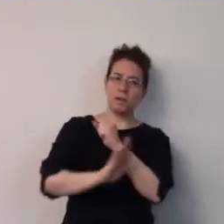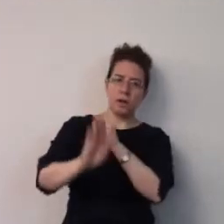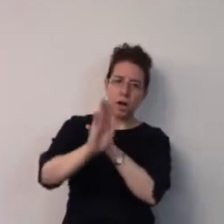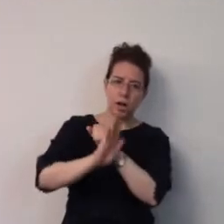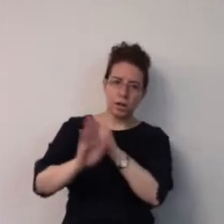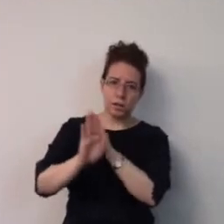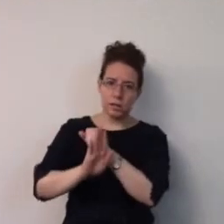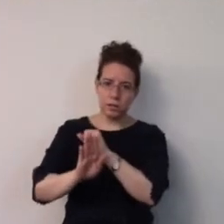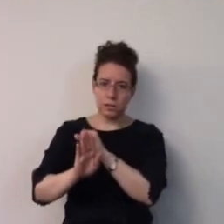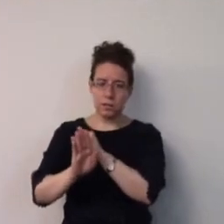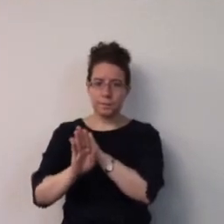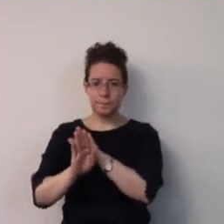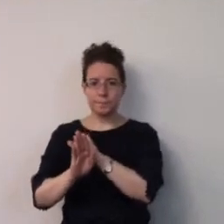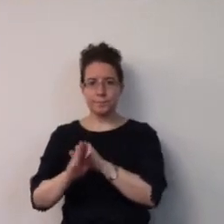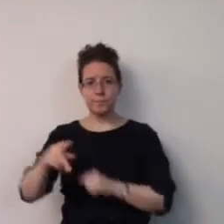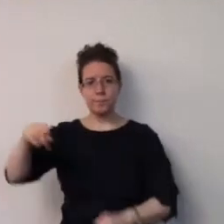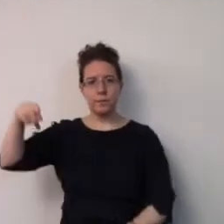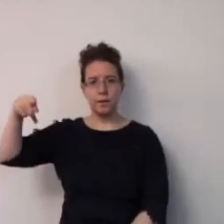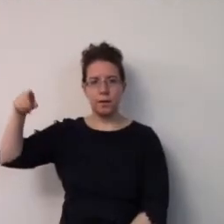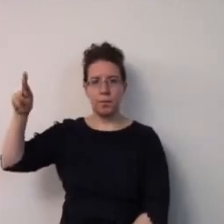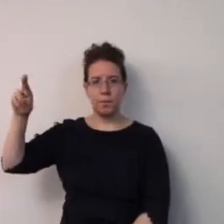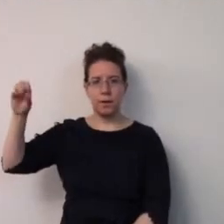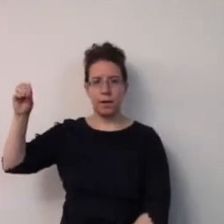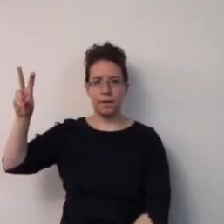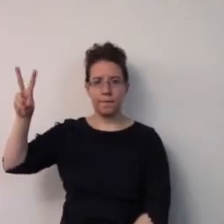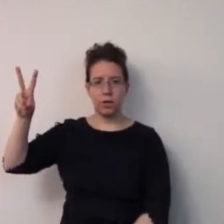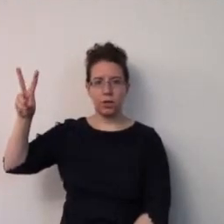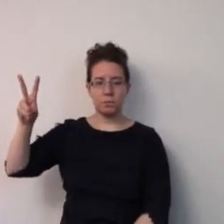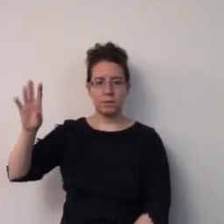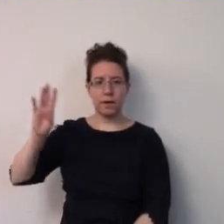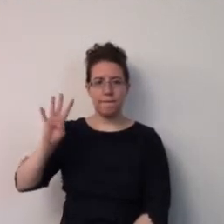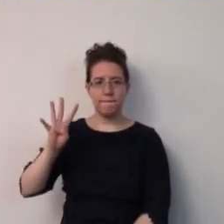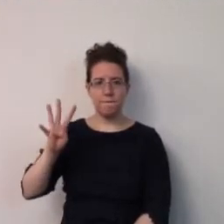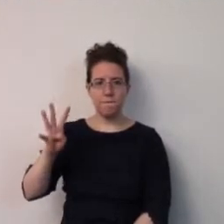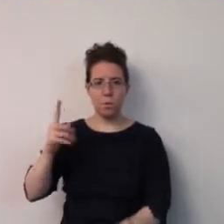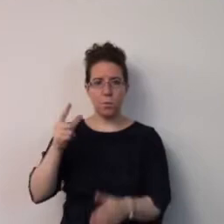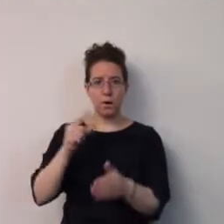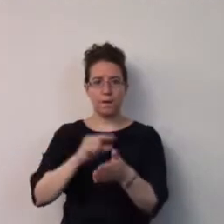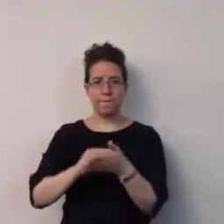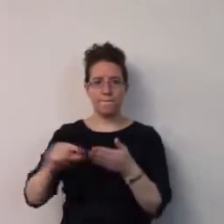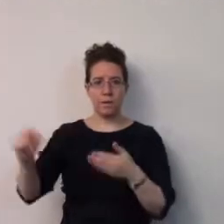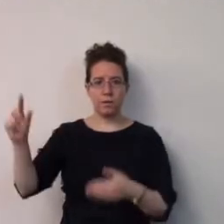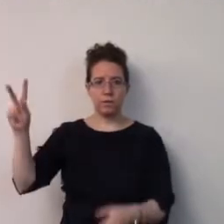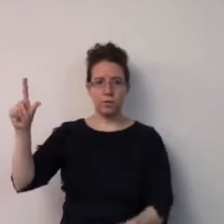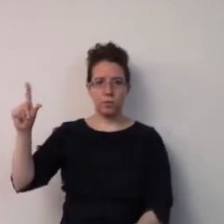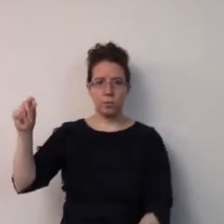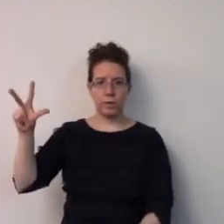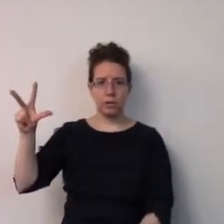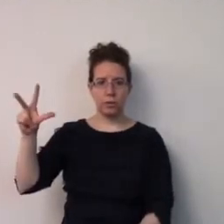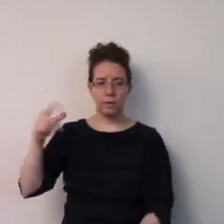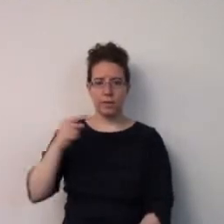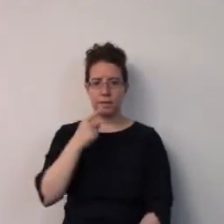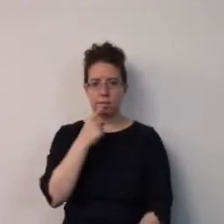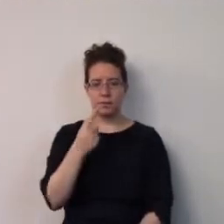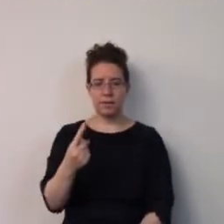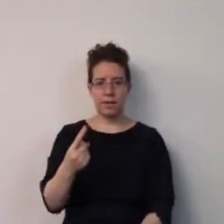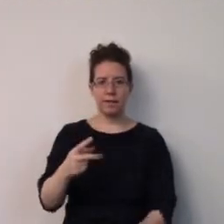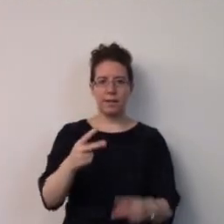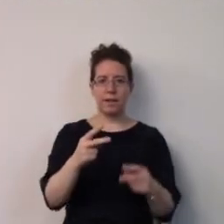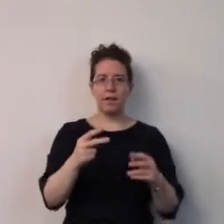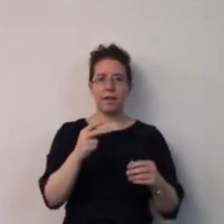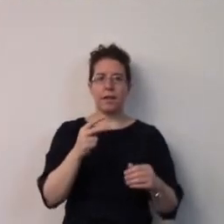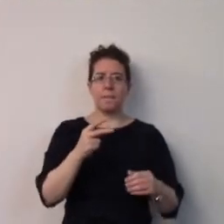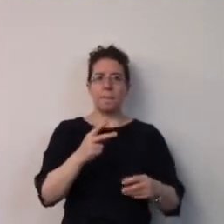it are the issues of life. Yes. Out of our heart are the issues of